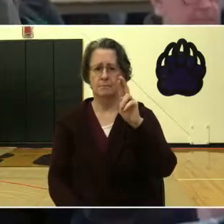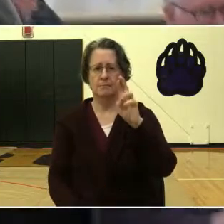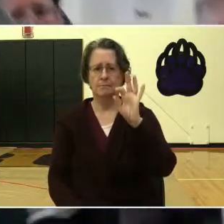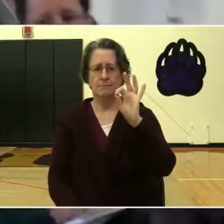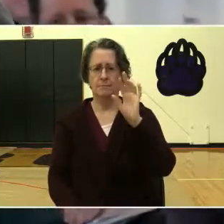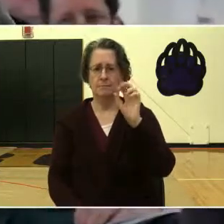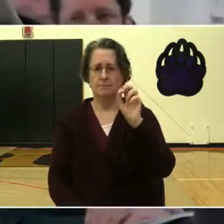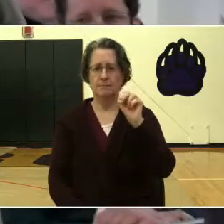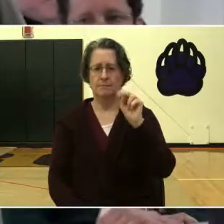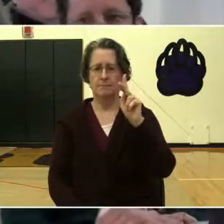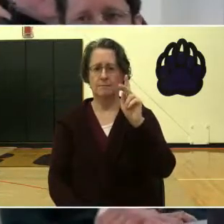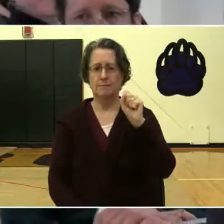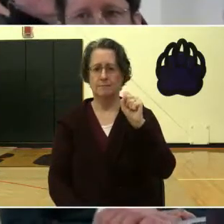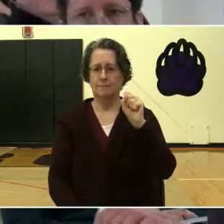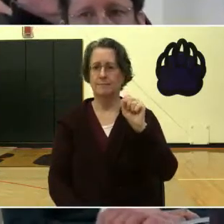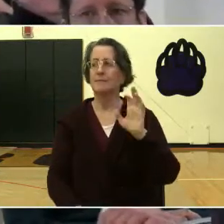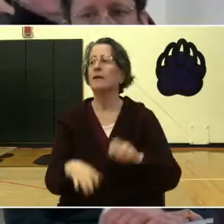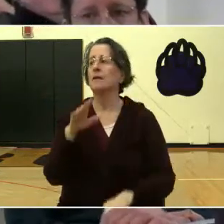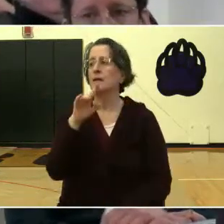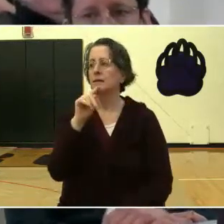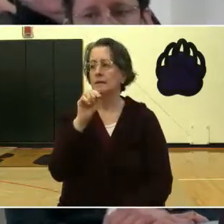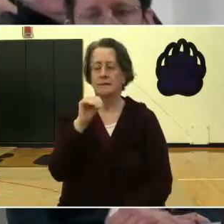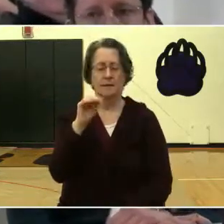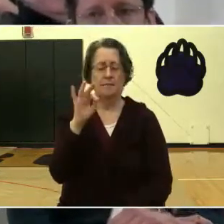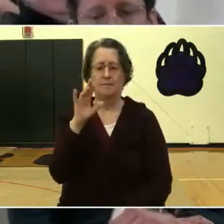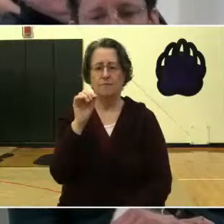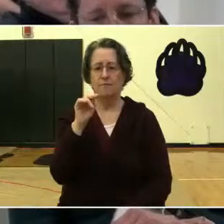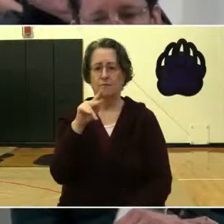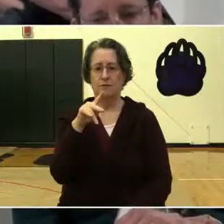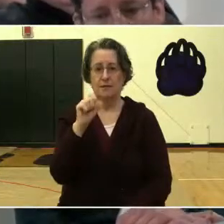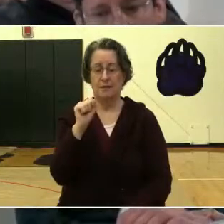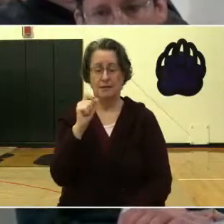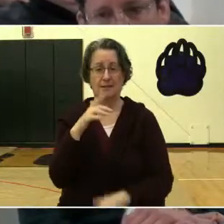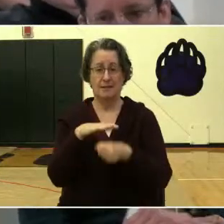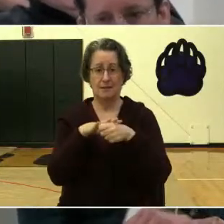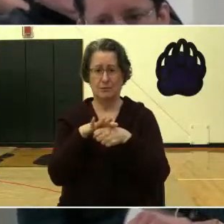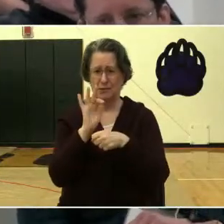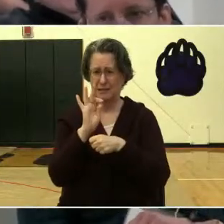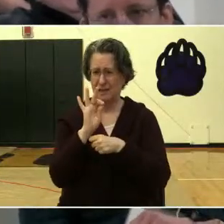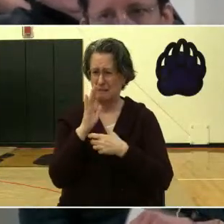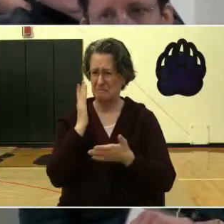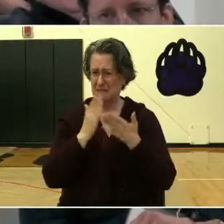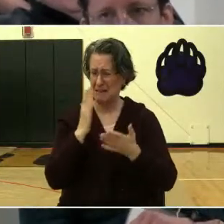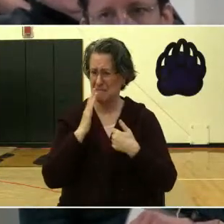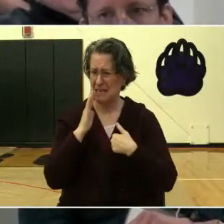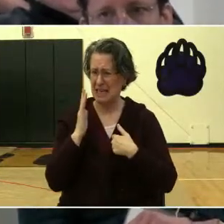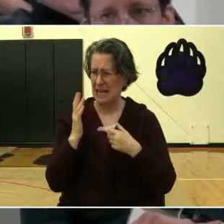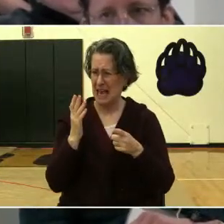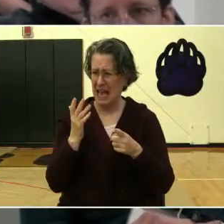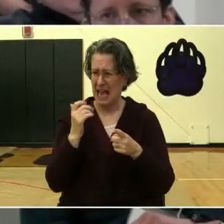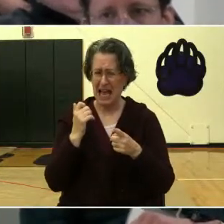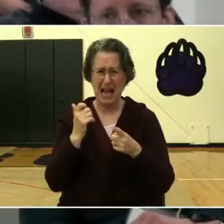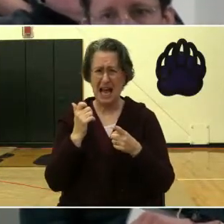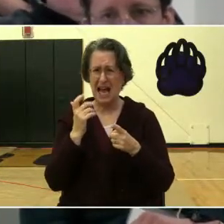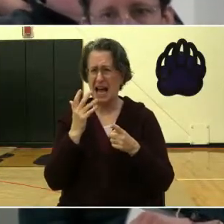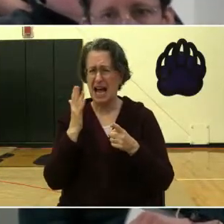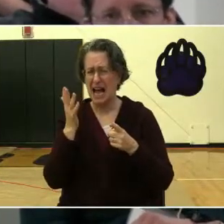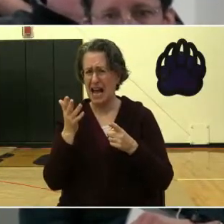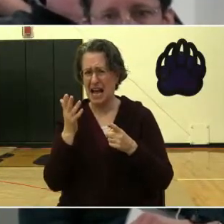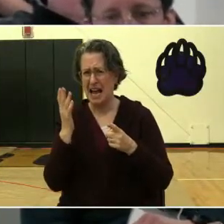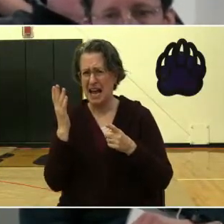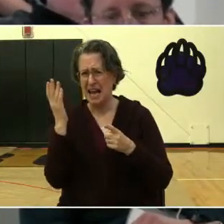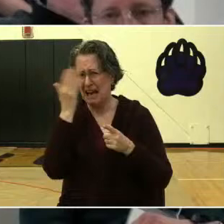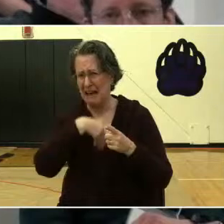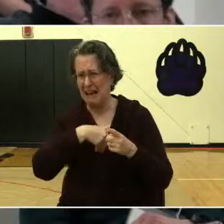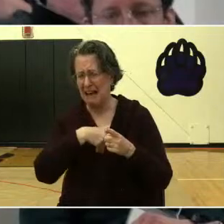Franks Tom Franks District 9 uh just I might have I might have missed something I understood Mr O'Brien